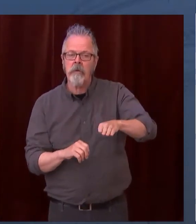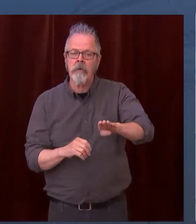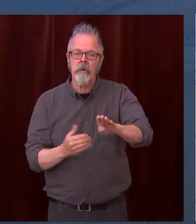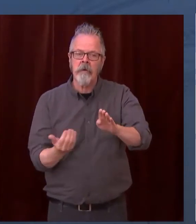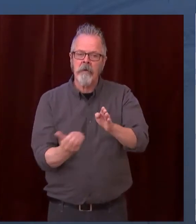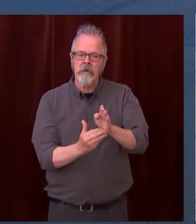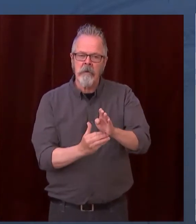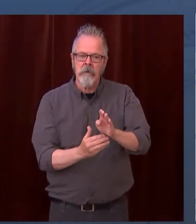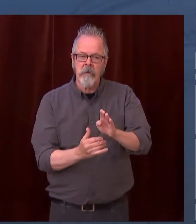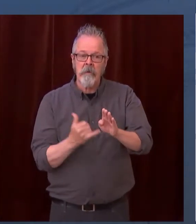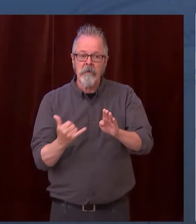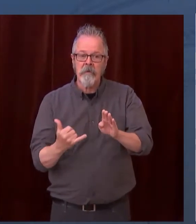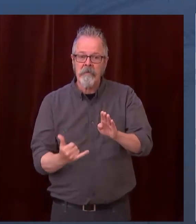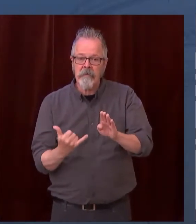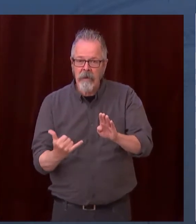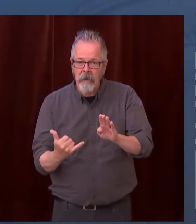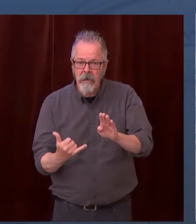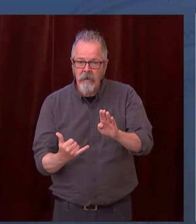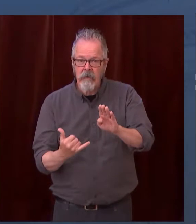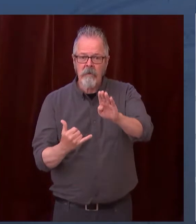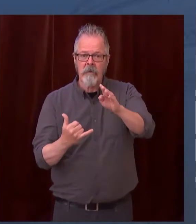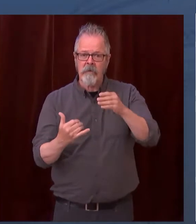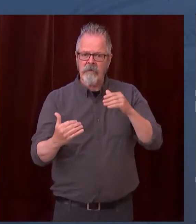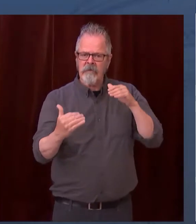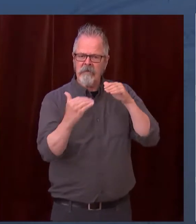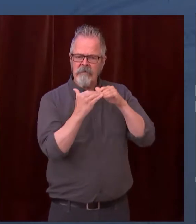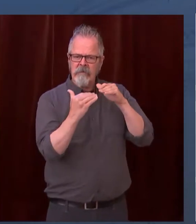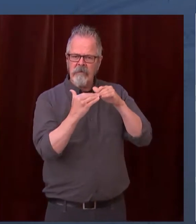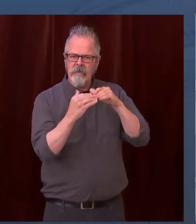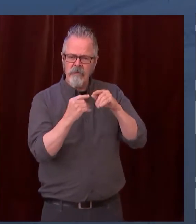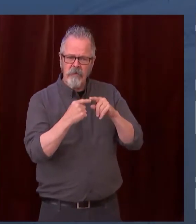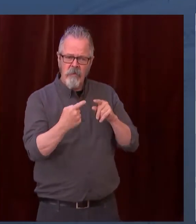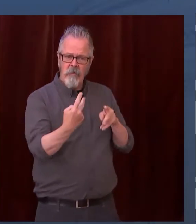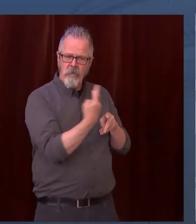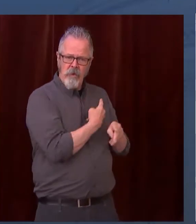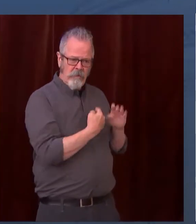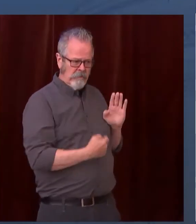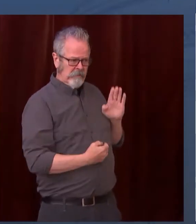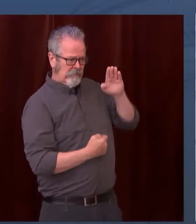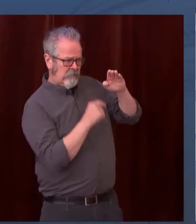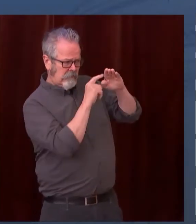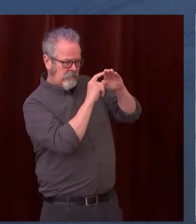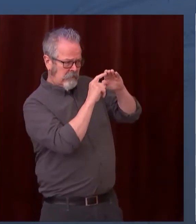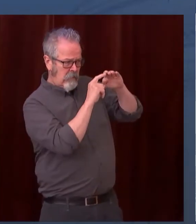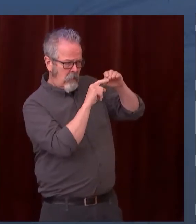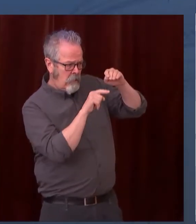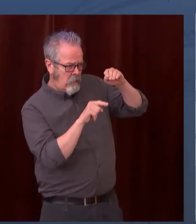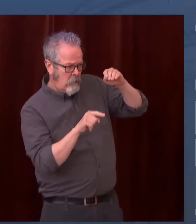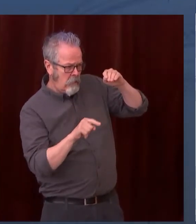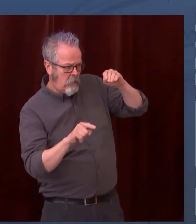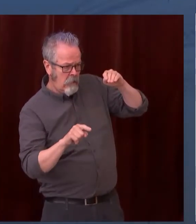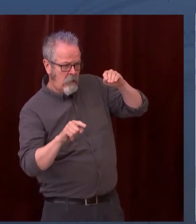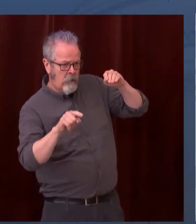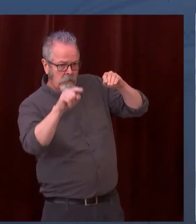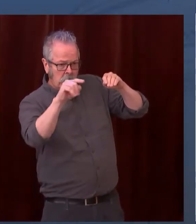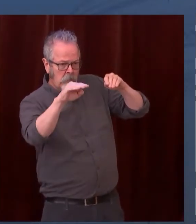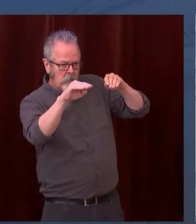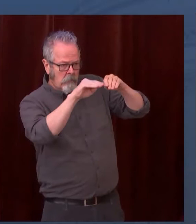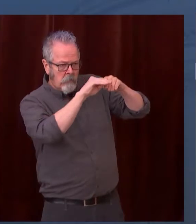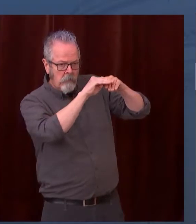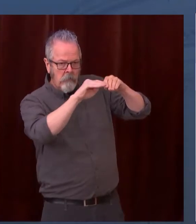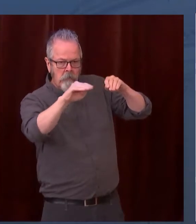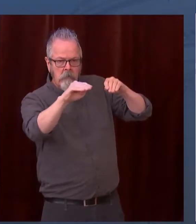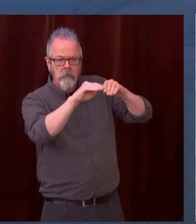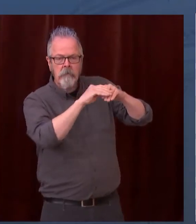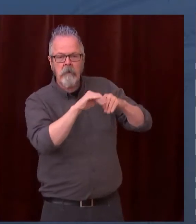we were experiencing in April. And this is obviously a great cause for concern. We